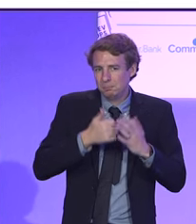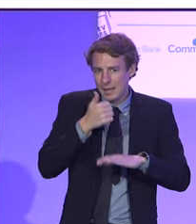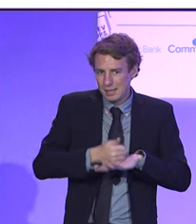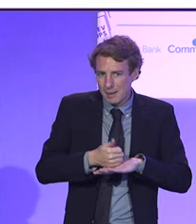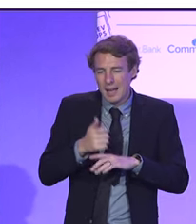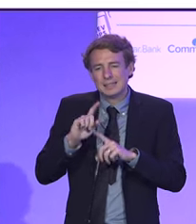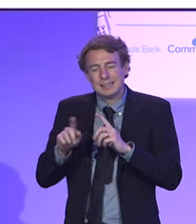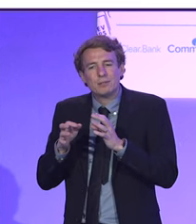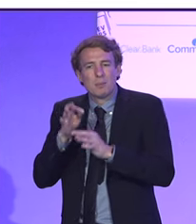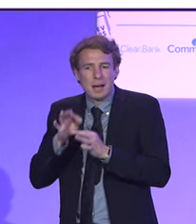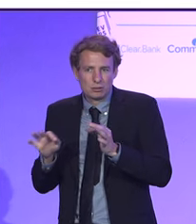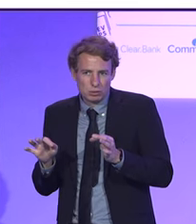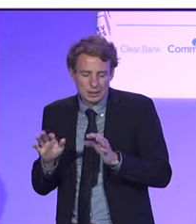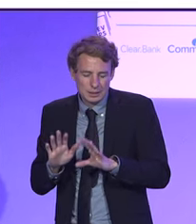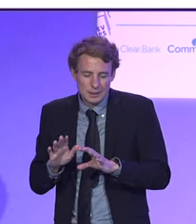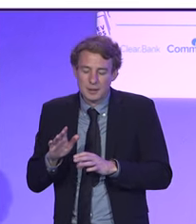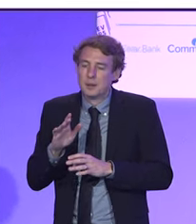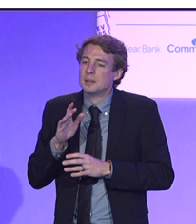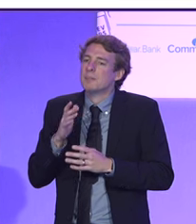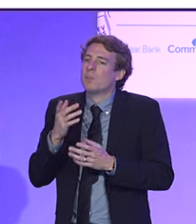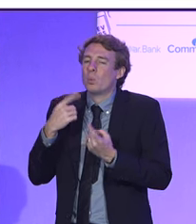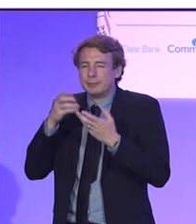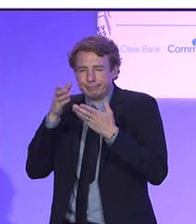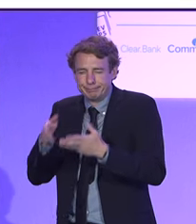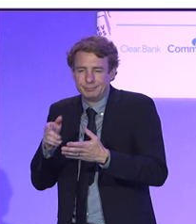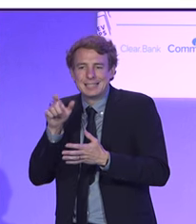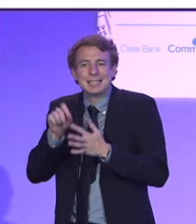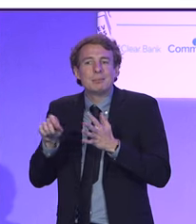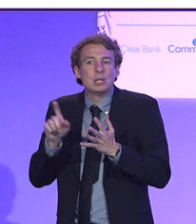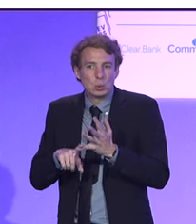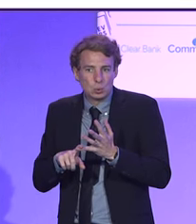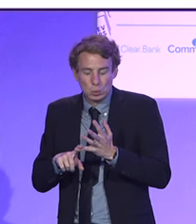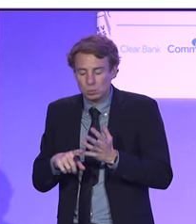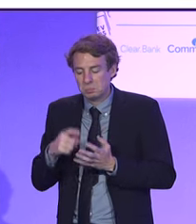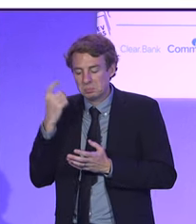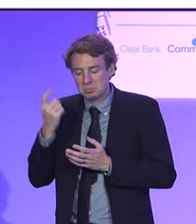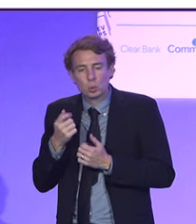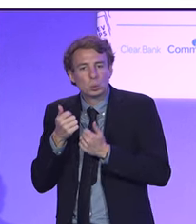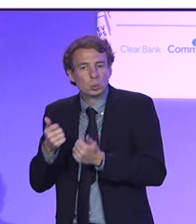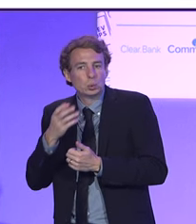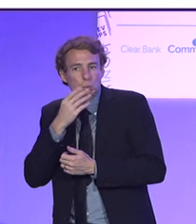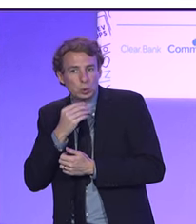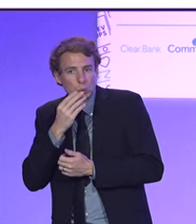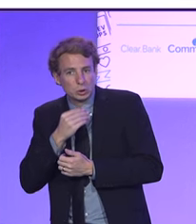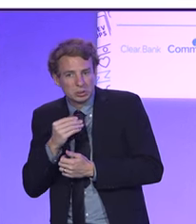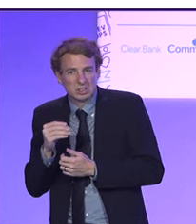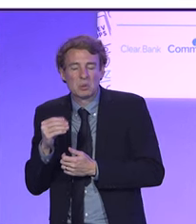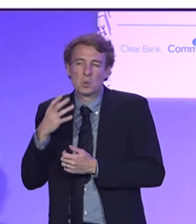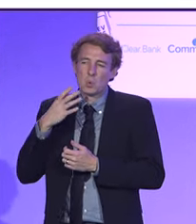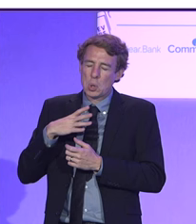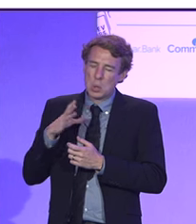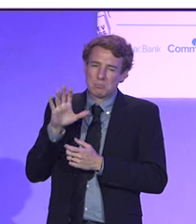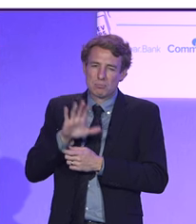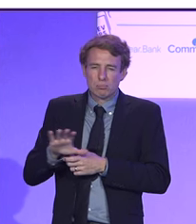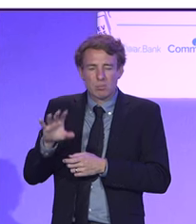for a server, you typically look at CPU and memory. The CPU, a good utilization depending on the workload is typically around